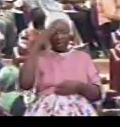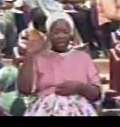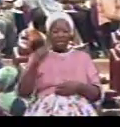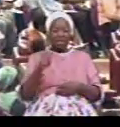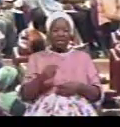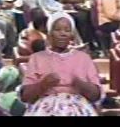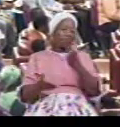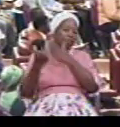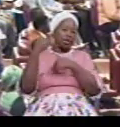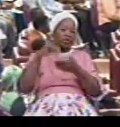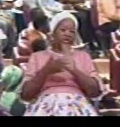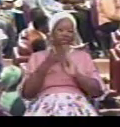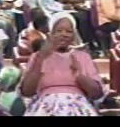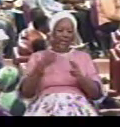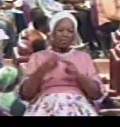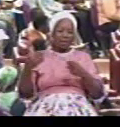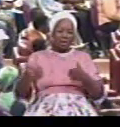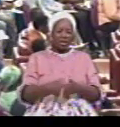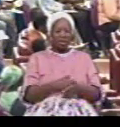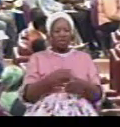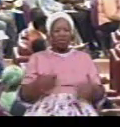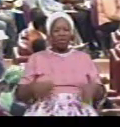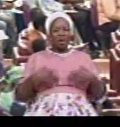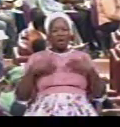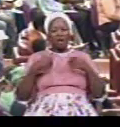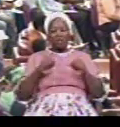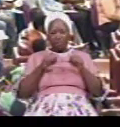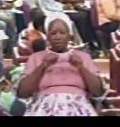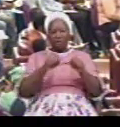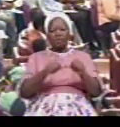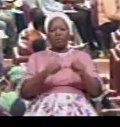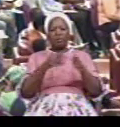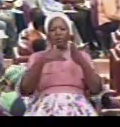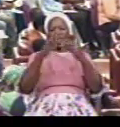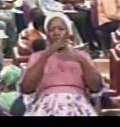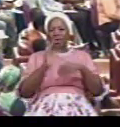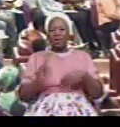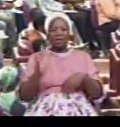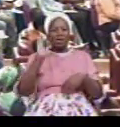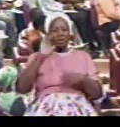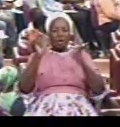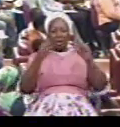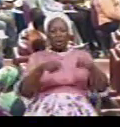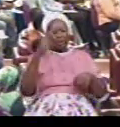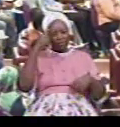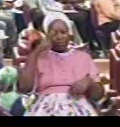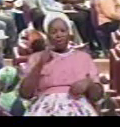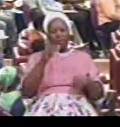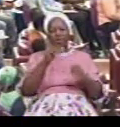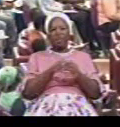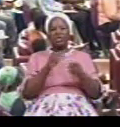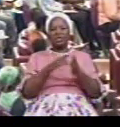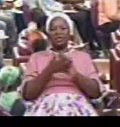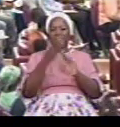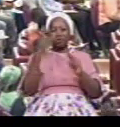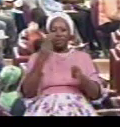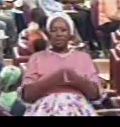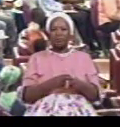life, upward, forward, heavenly, will come for you in Jesus'